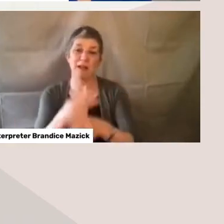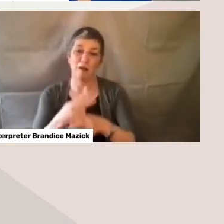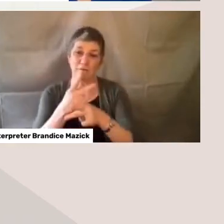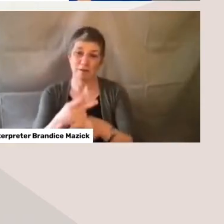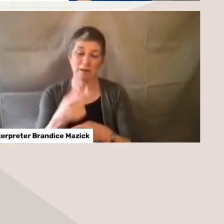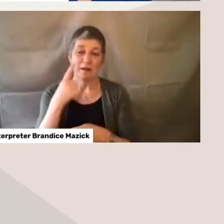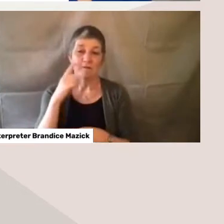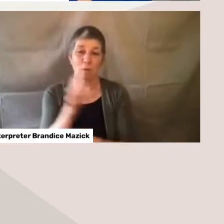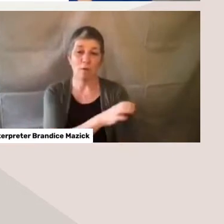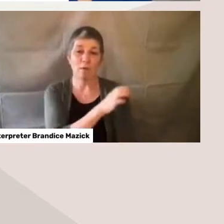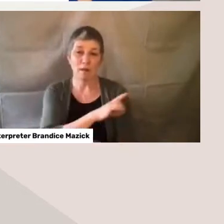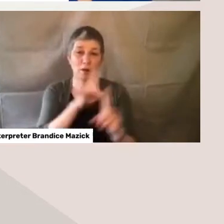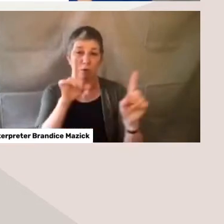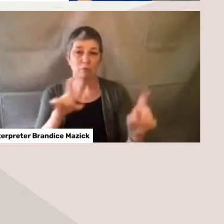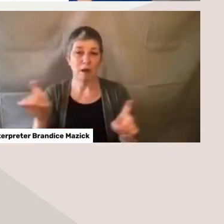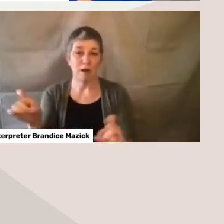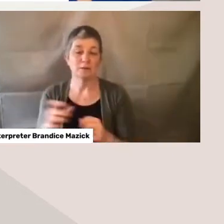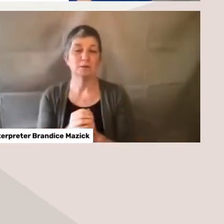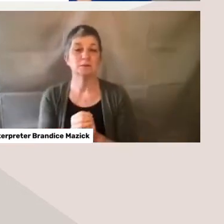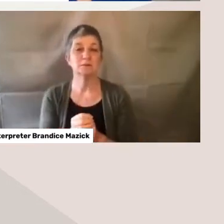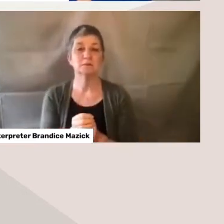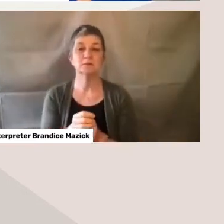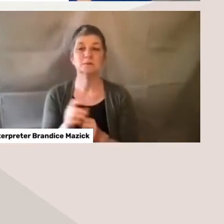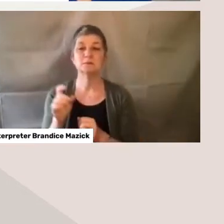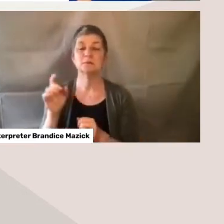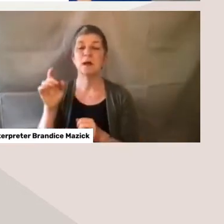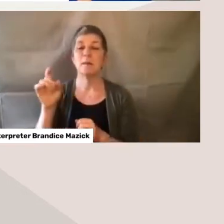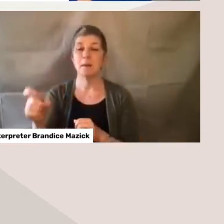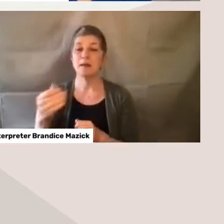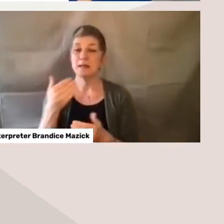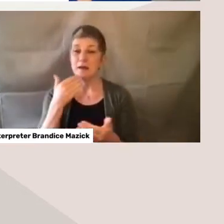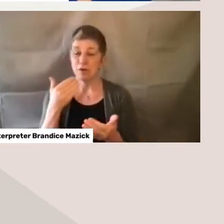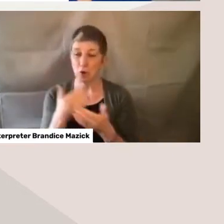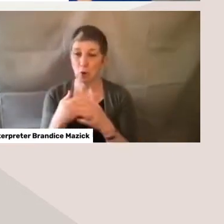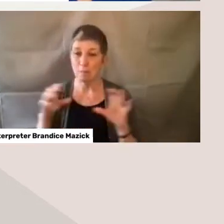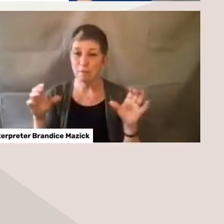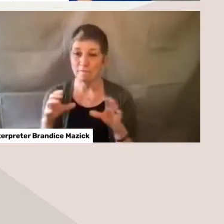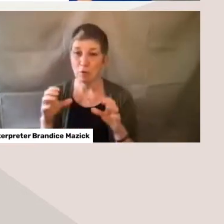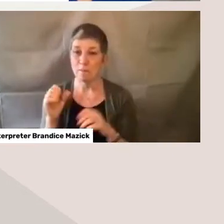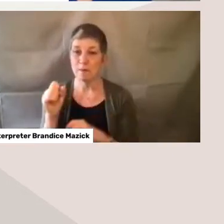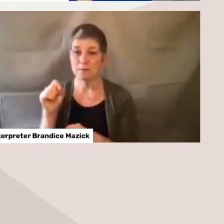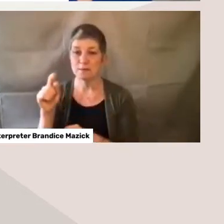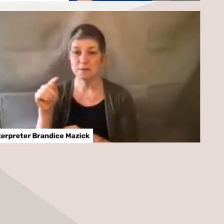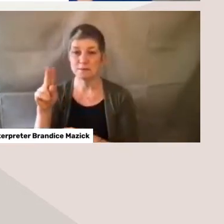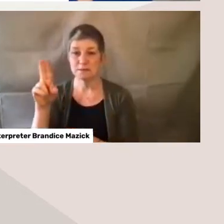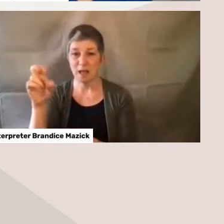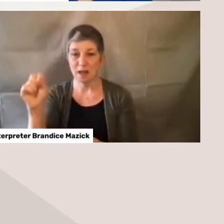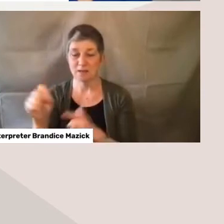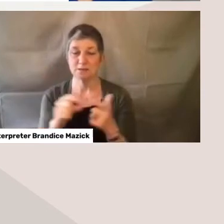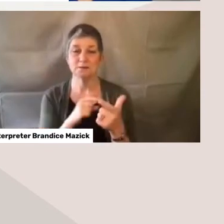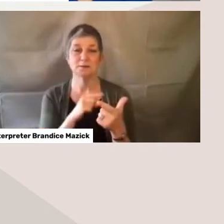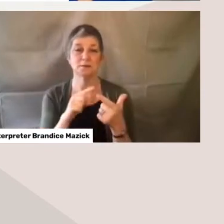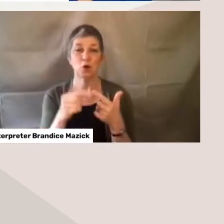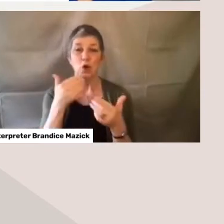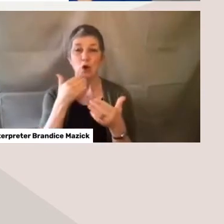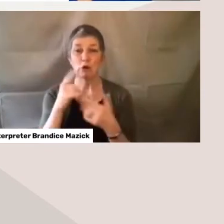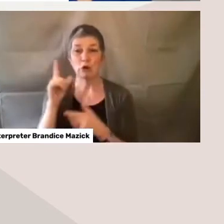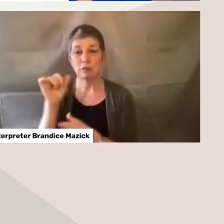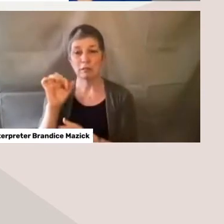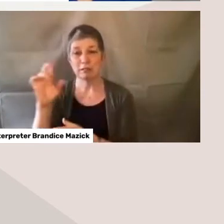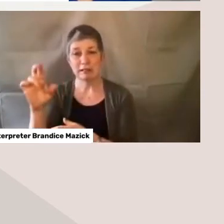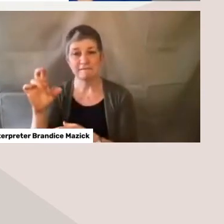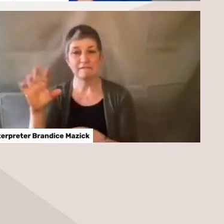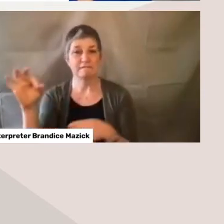for clinical trials. They have to have a good performance status. They have to have a good liver